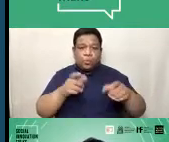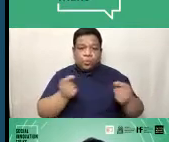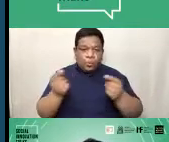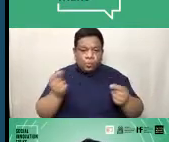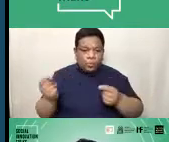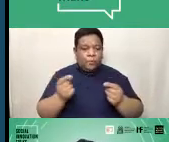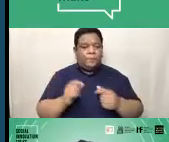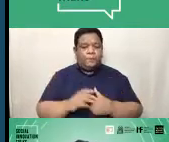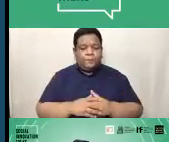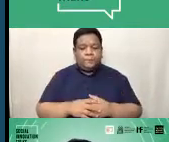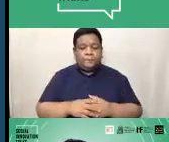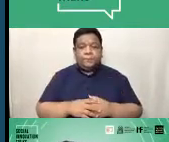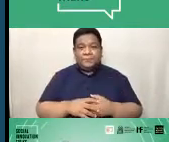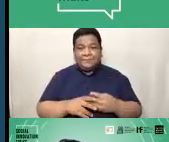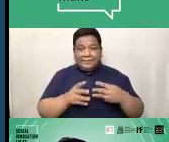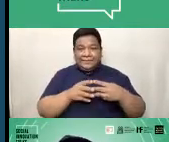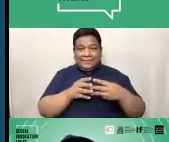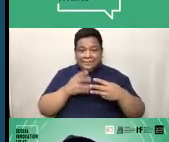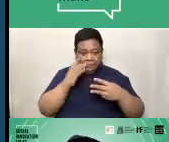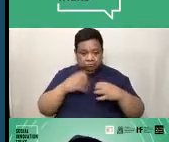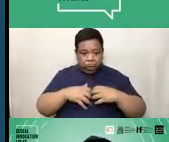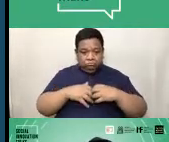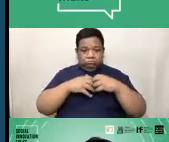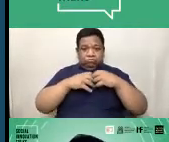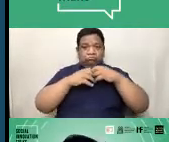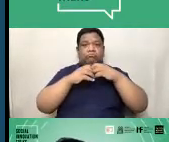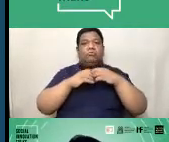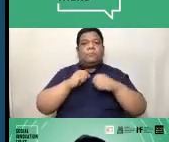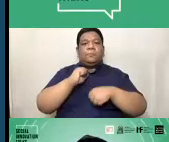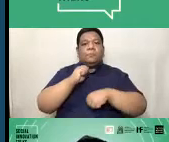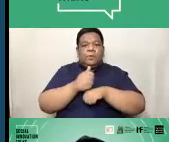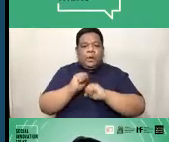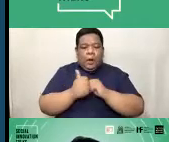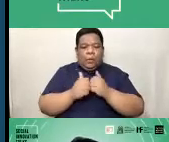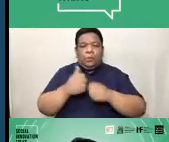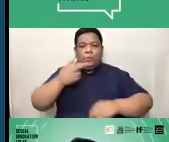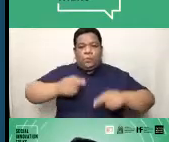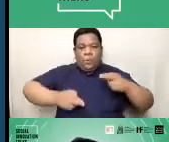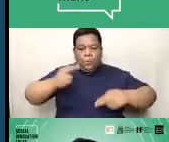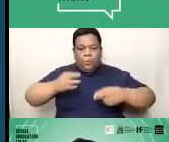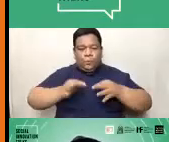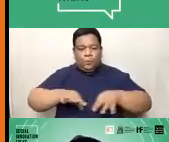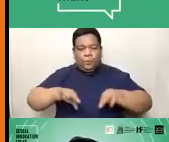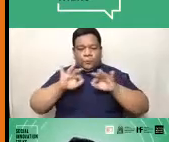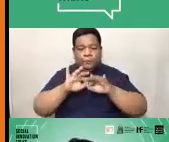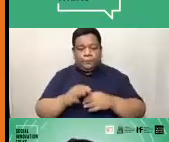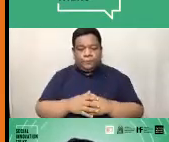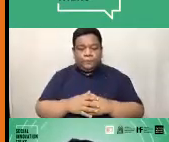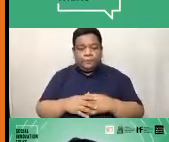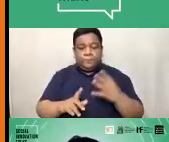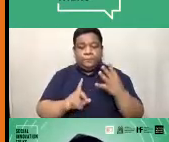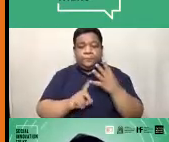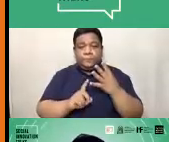end effectors. So you see, we're building up the recipe for making a robot, right? Now, the very final